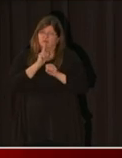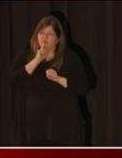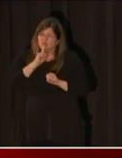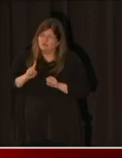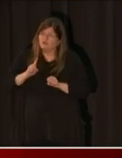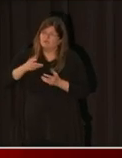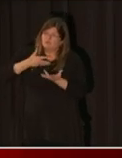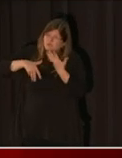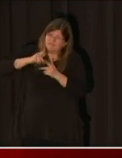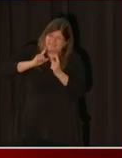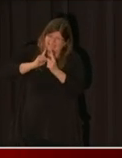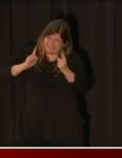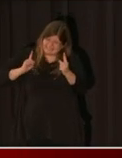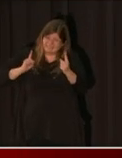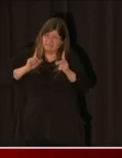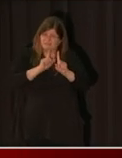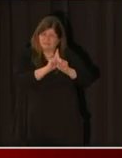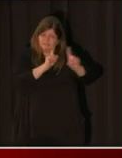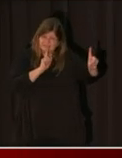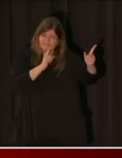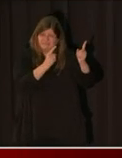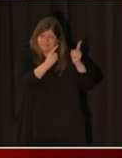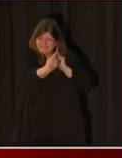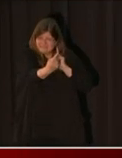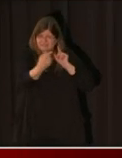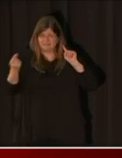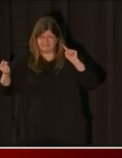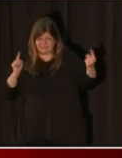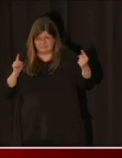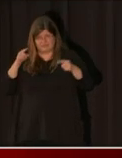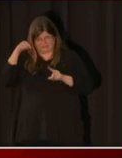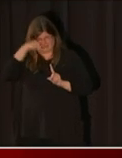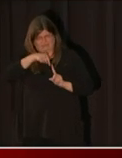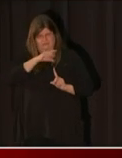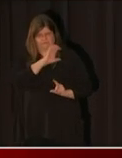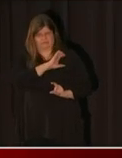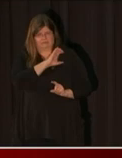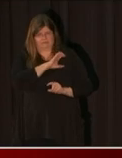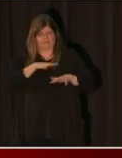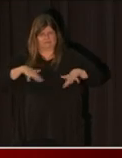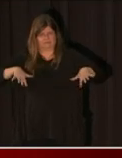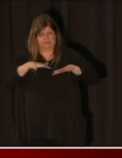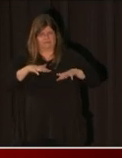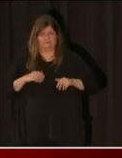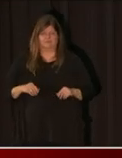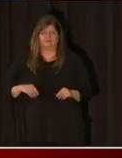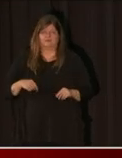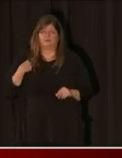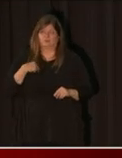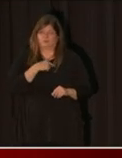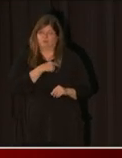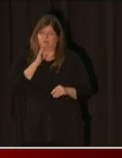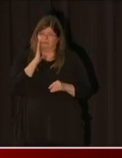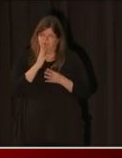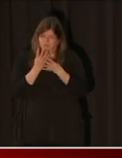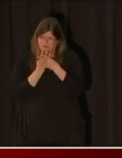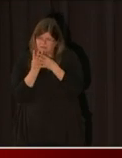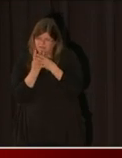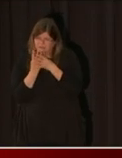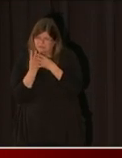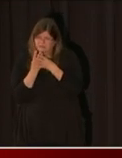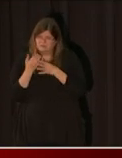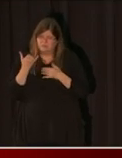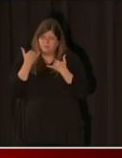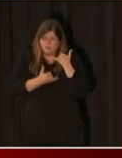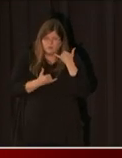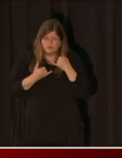members and the public. Initially, our Office of Unified Communication will screen callers by asking if